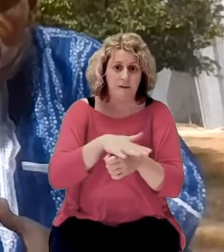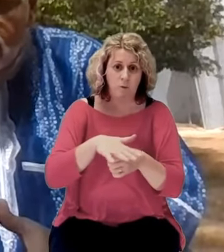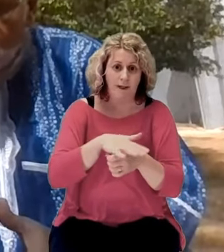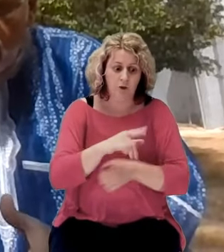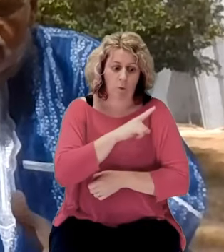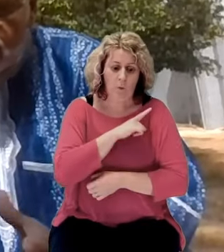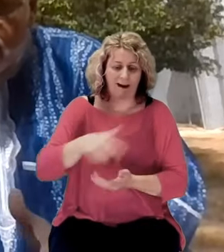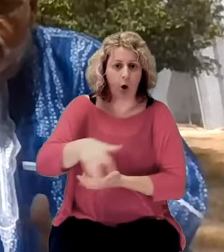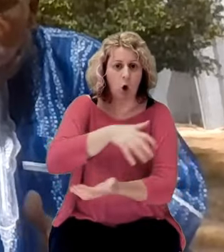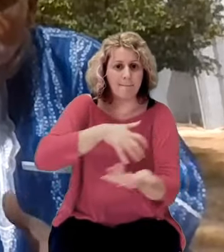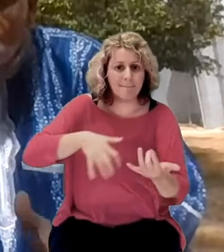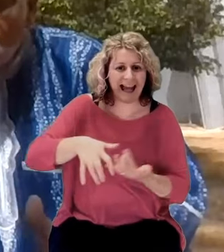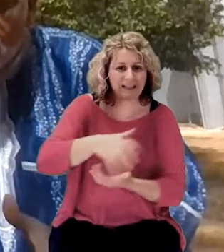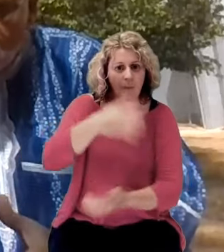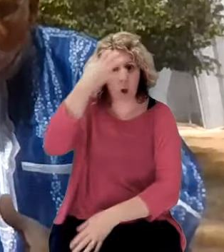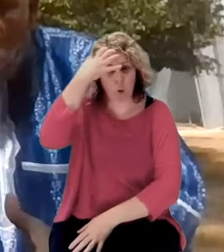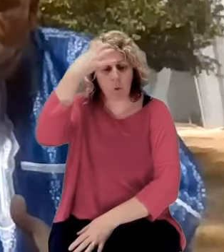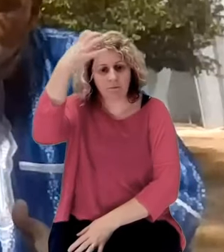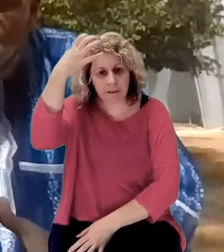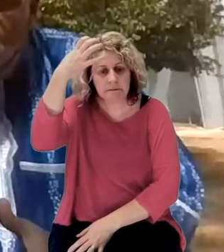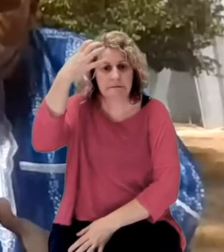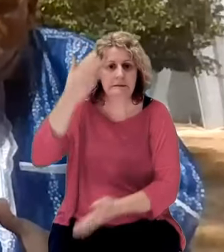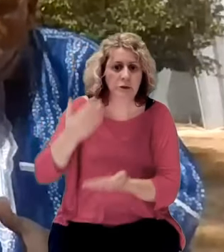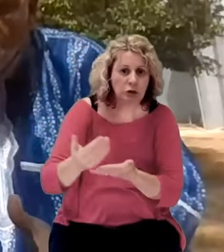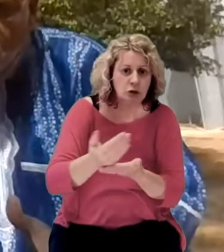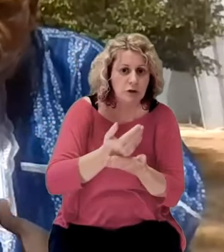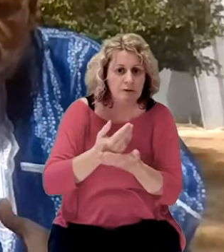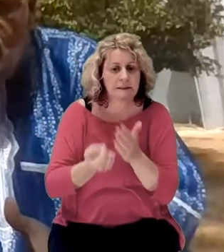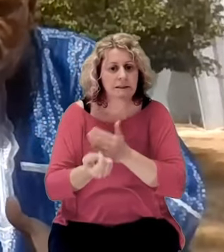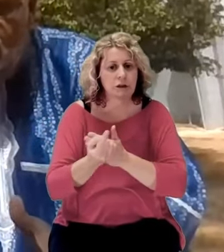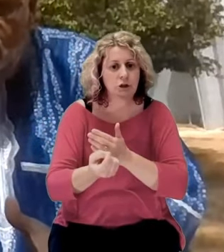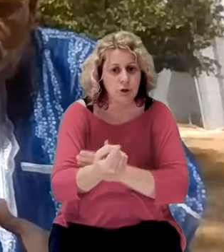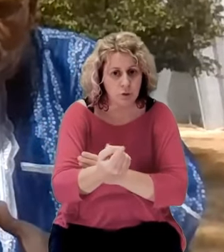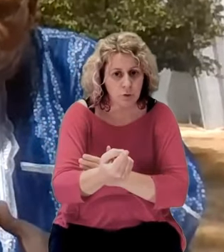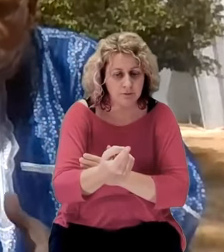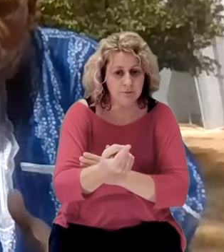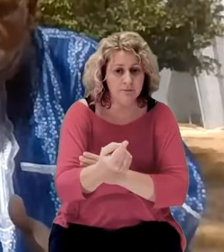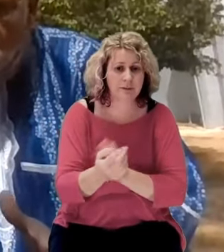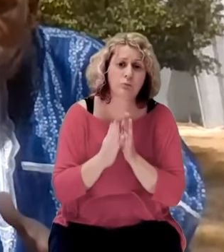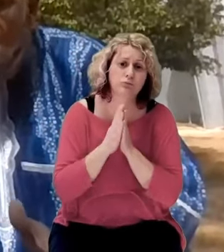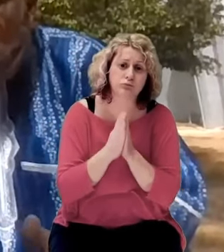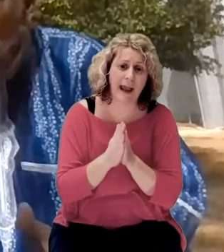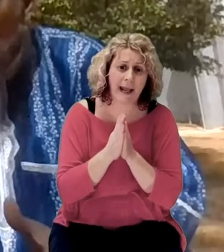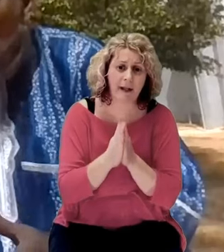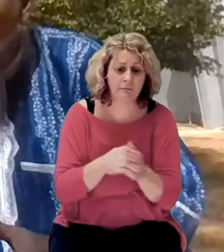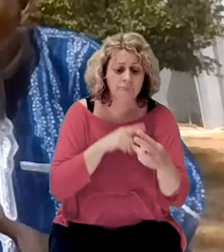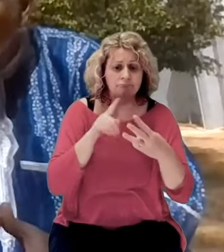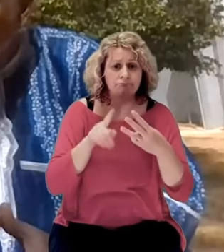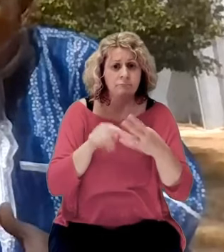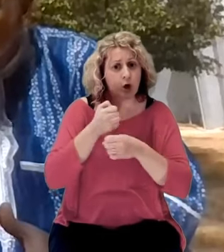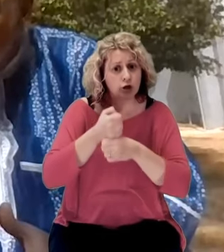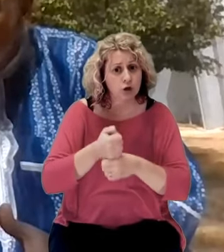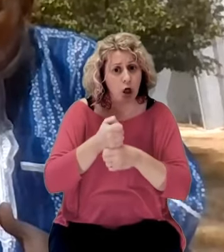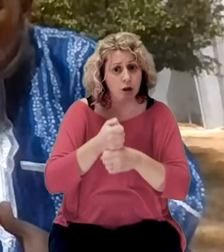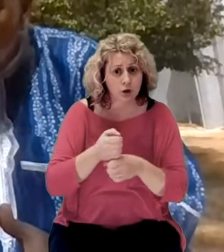obviously, because the security situation is complex, that the government and security forces will be able to deal with it,